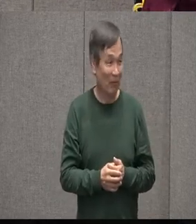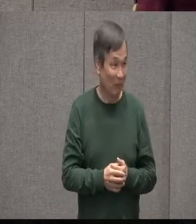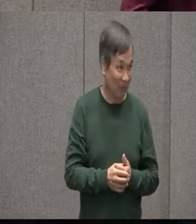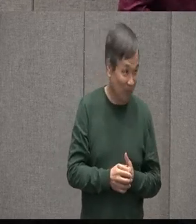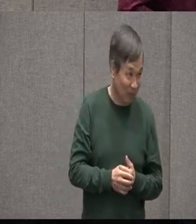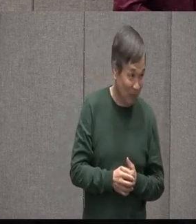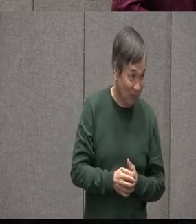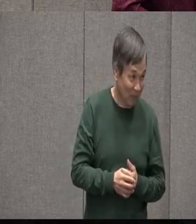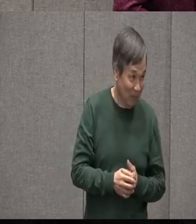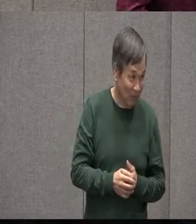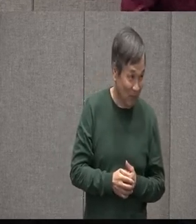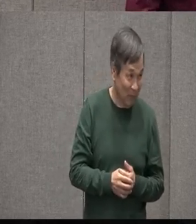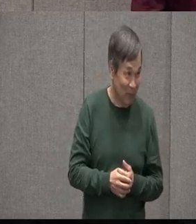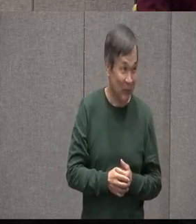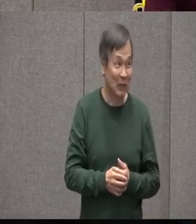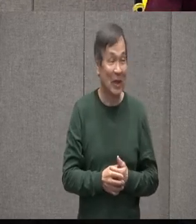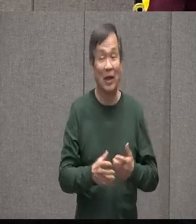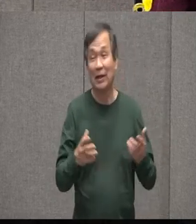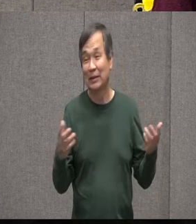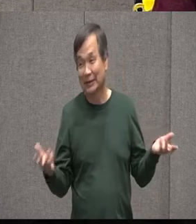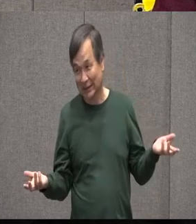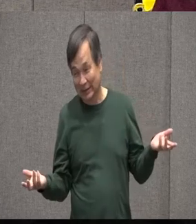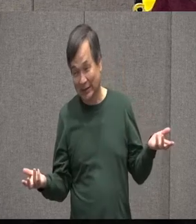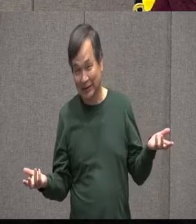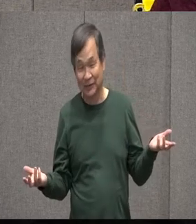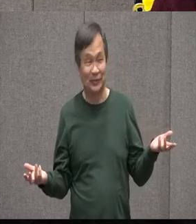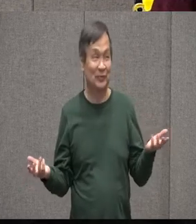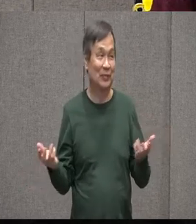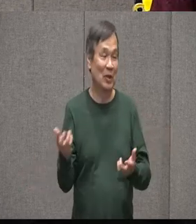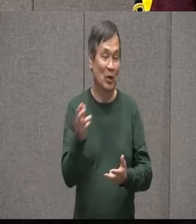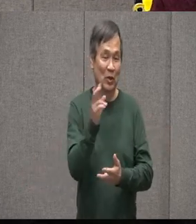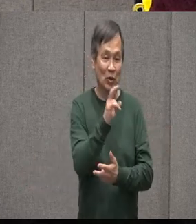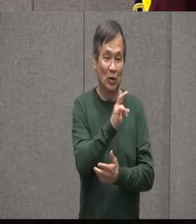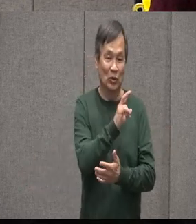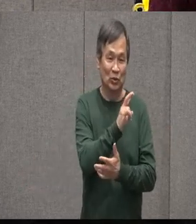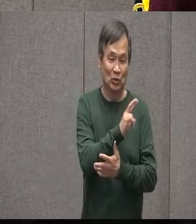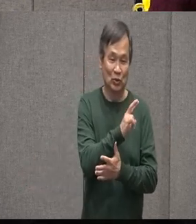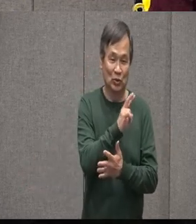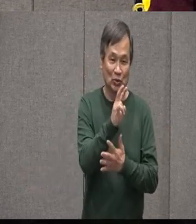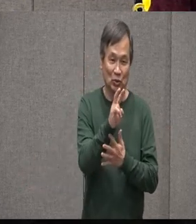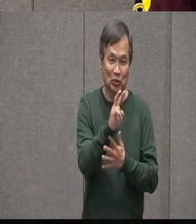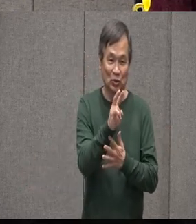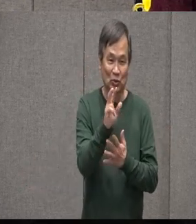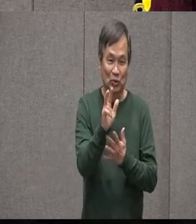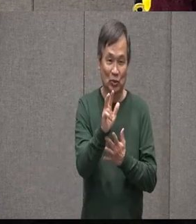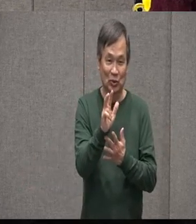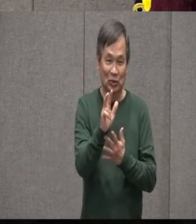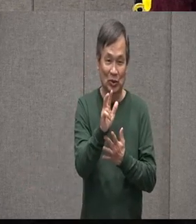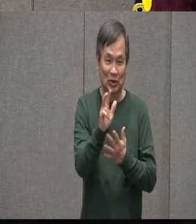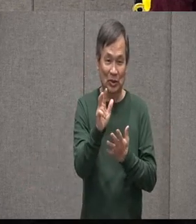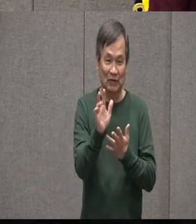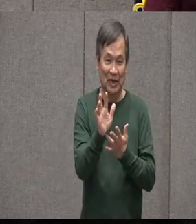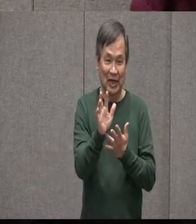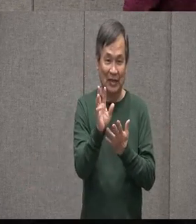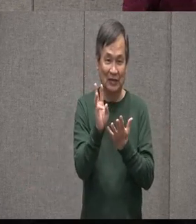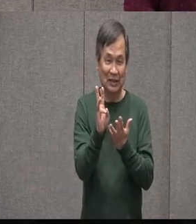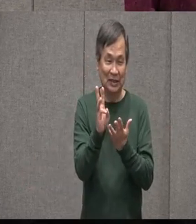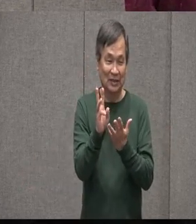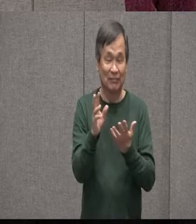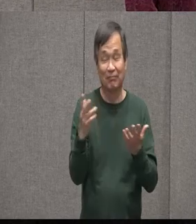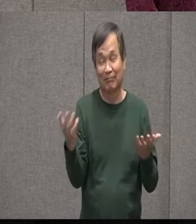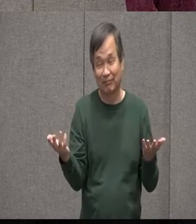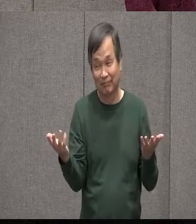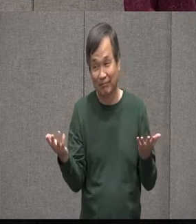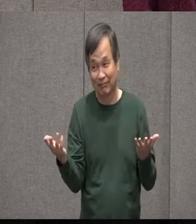that. Rolling again. Let's see. I have 2 twos, a 3, a 5, and a 6. Well,